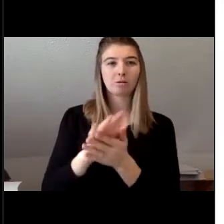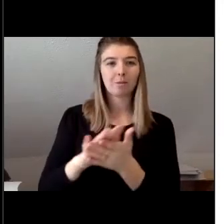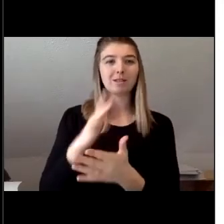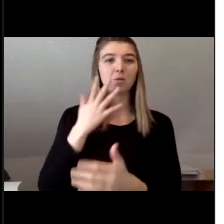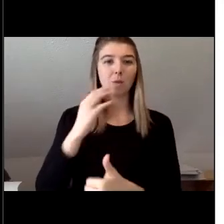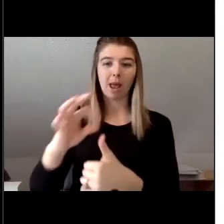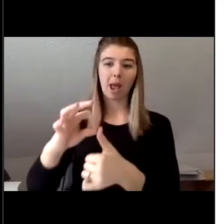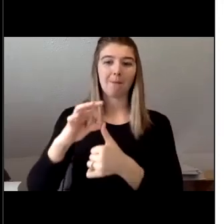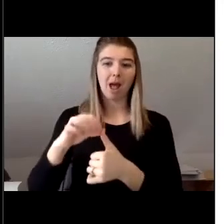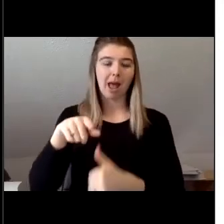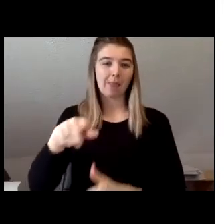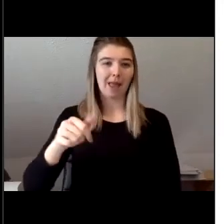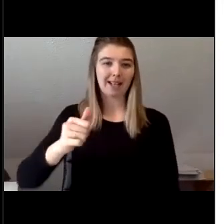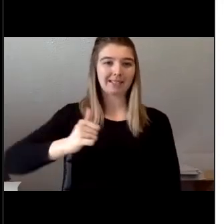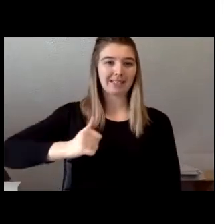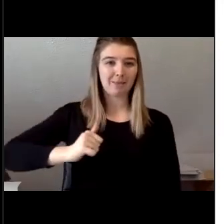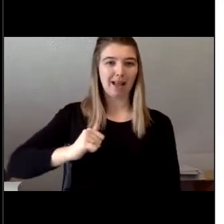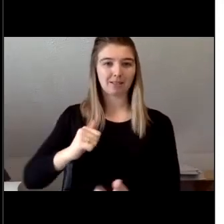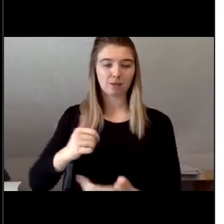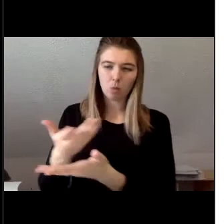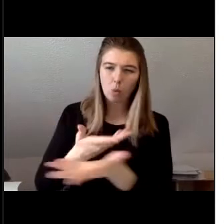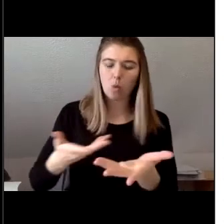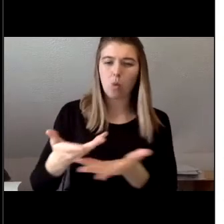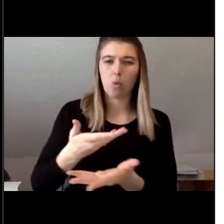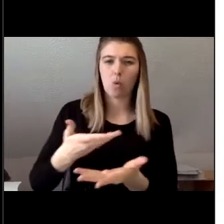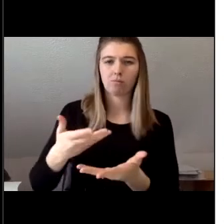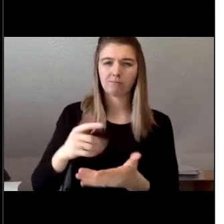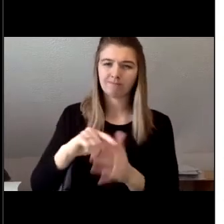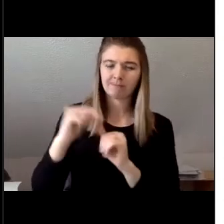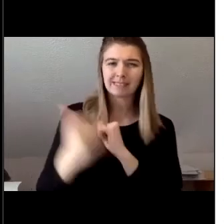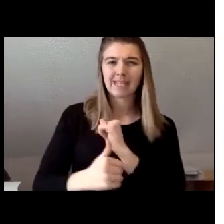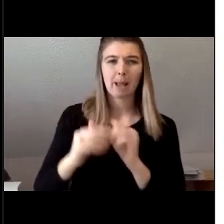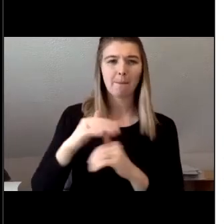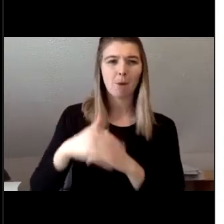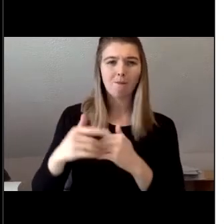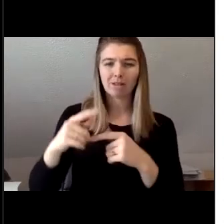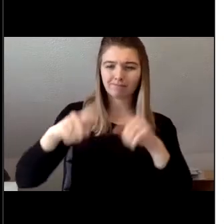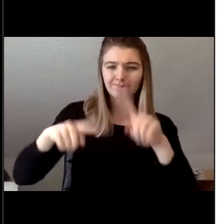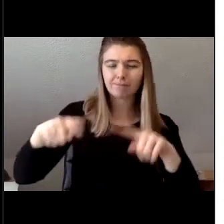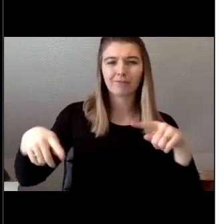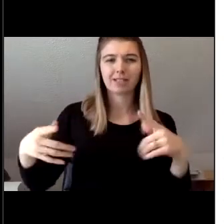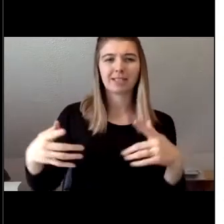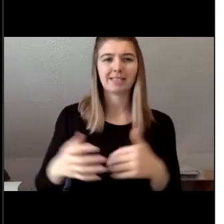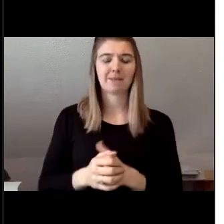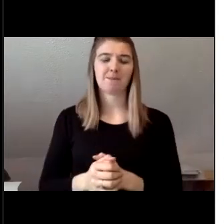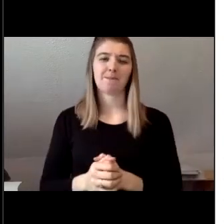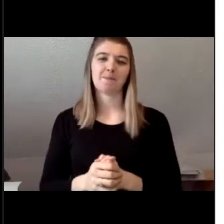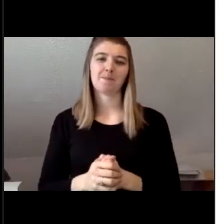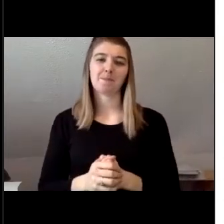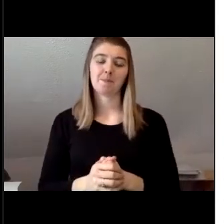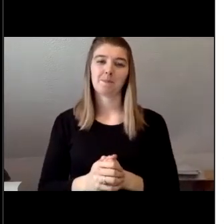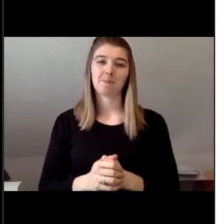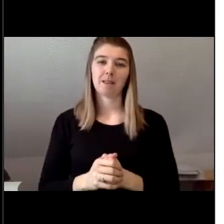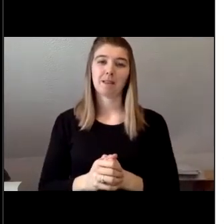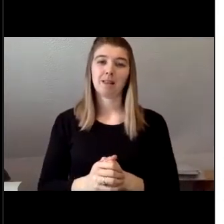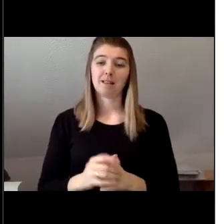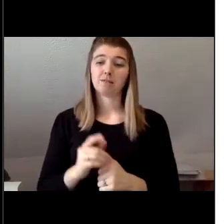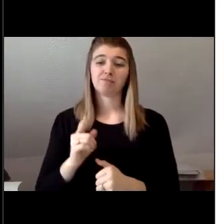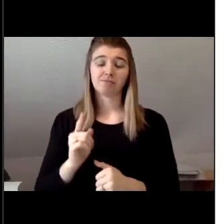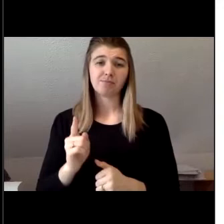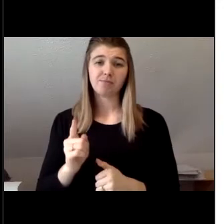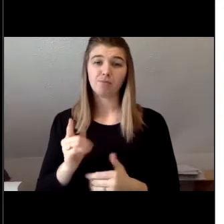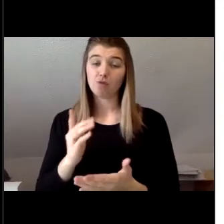the research community. These requirements really do have an impact on all of those who participate in our peer review processes, both